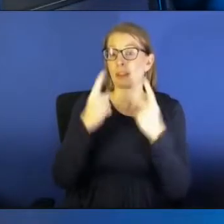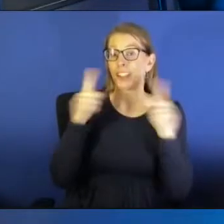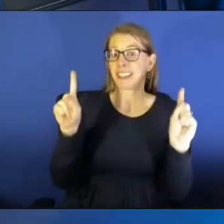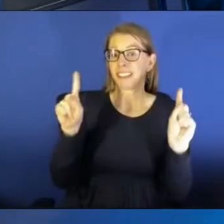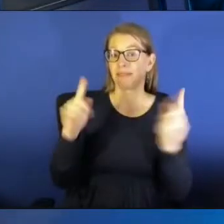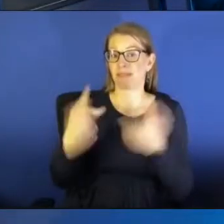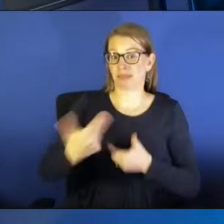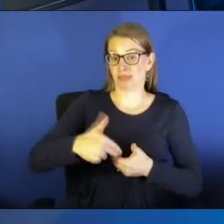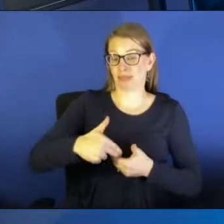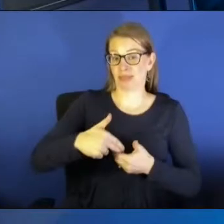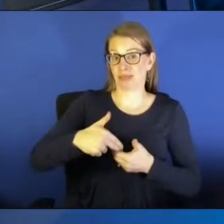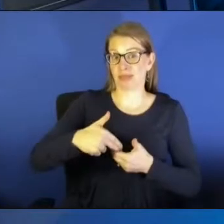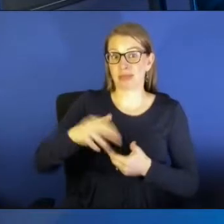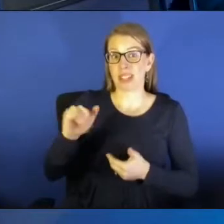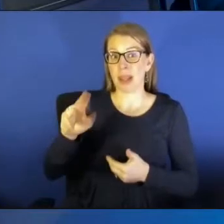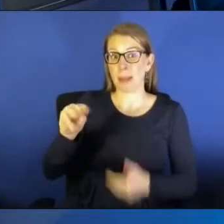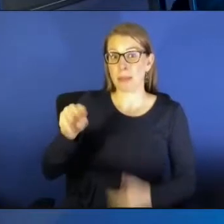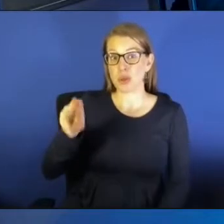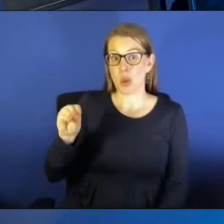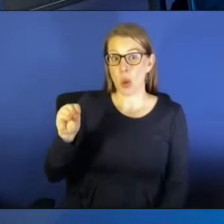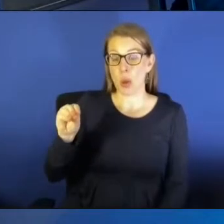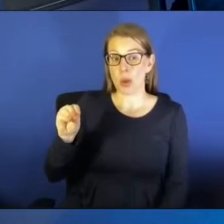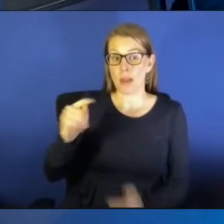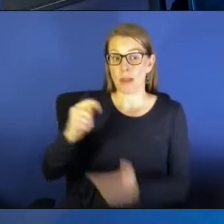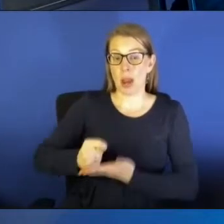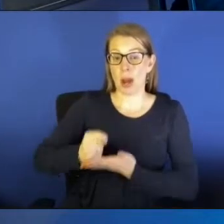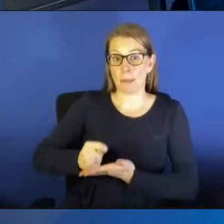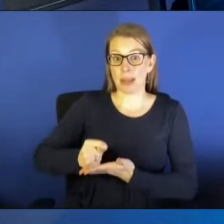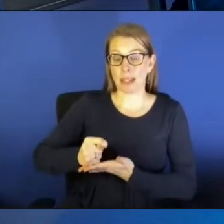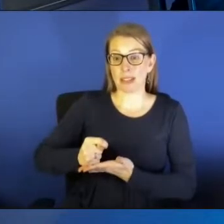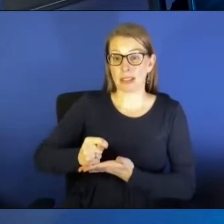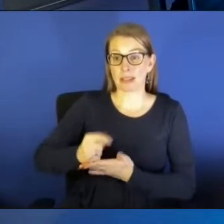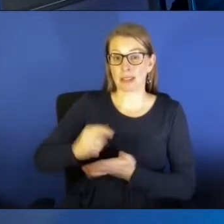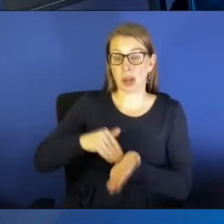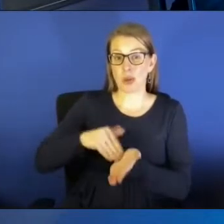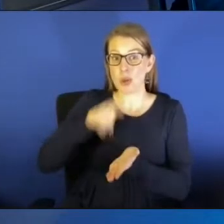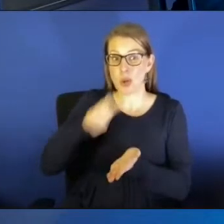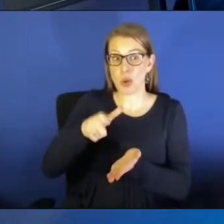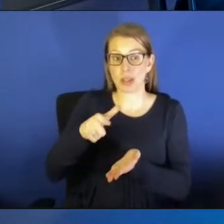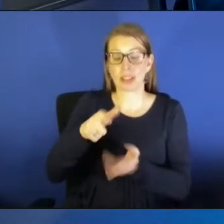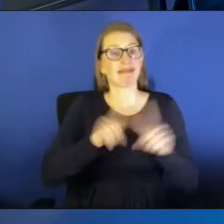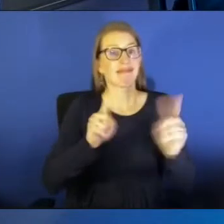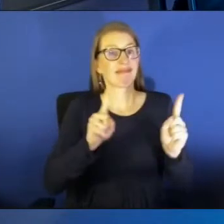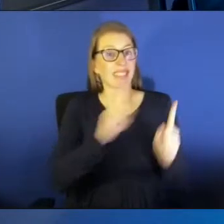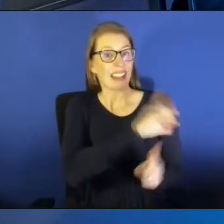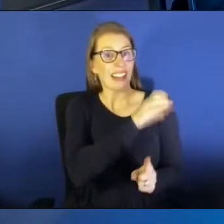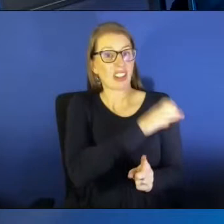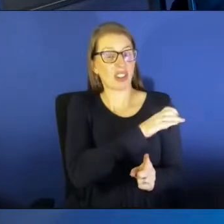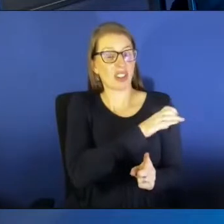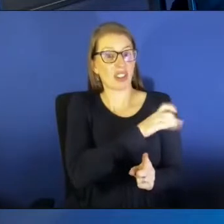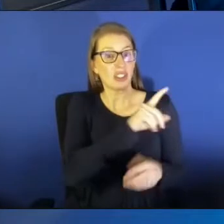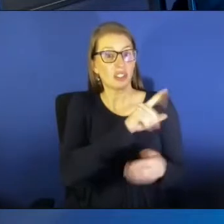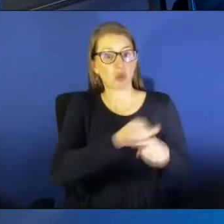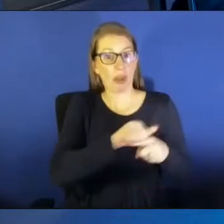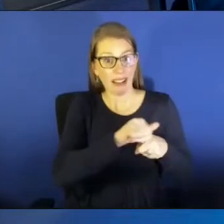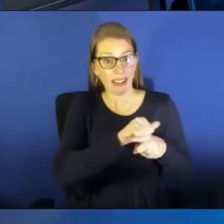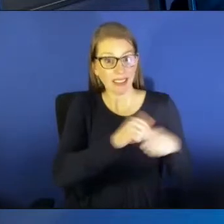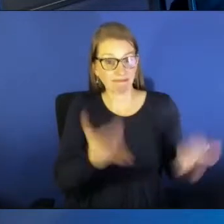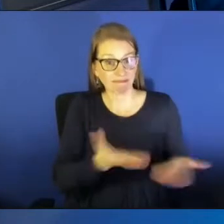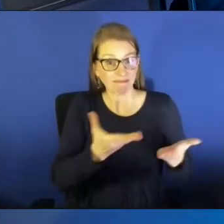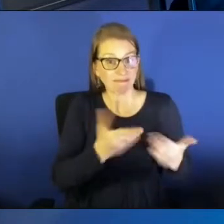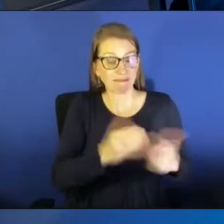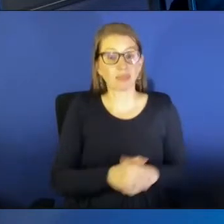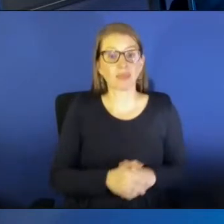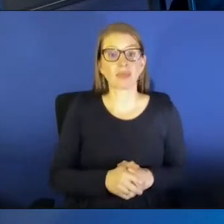option for melanoma and the different clinical trials underway here at the University of Kansas Cancer